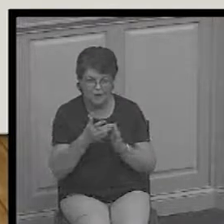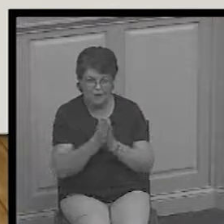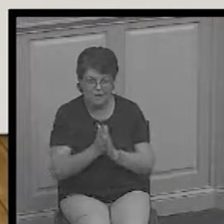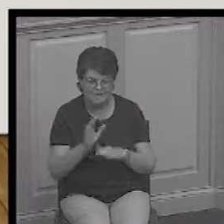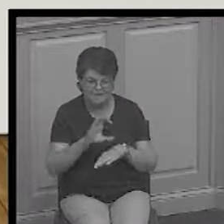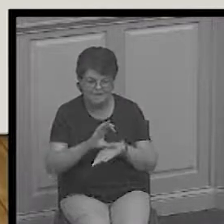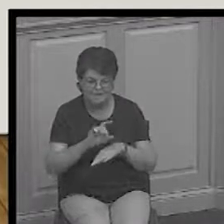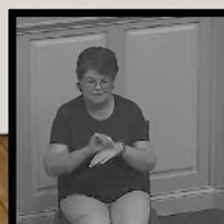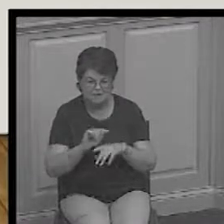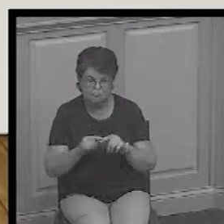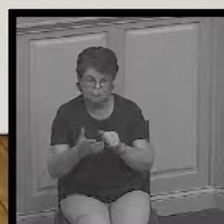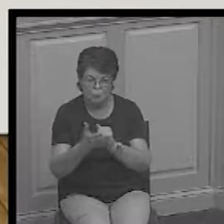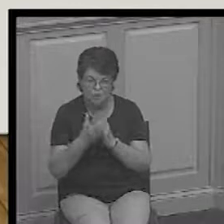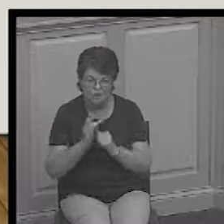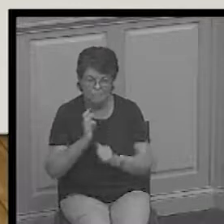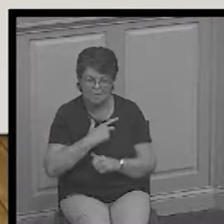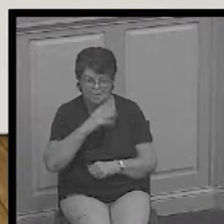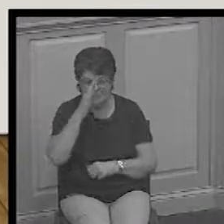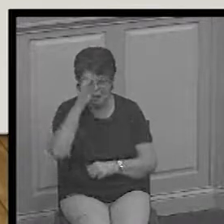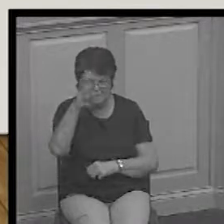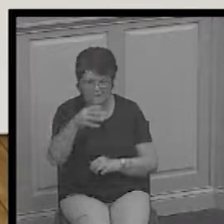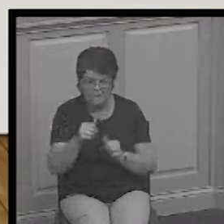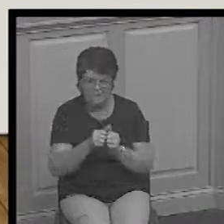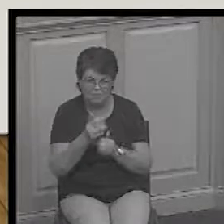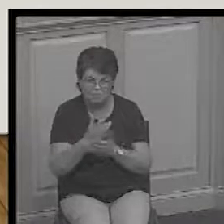to help us come up with some things.